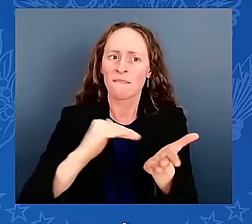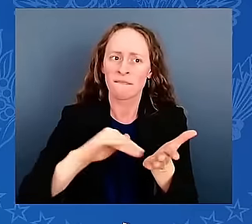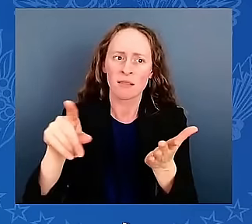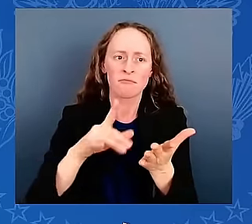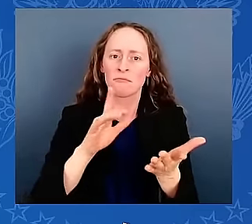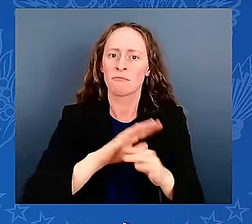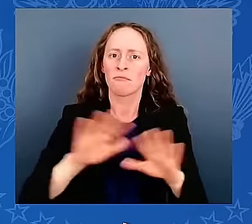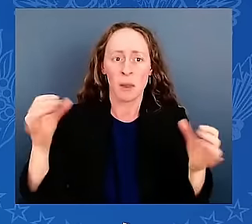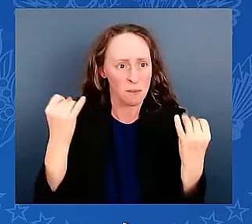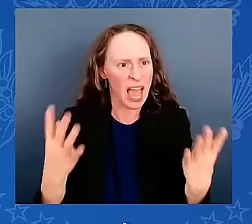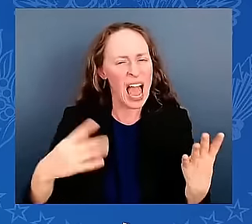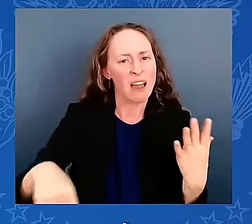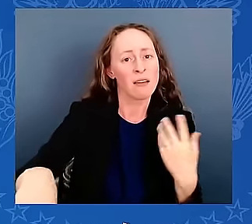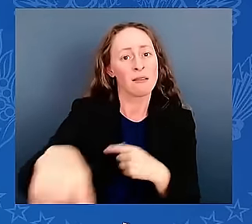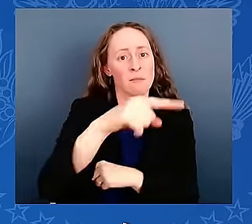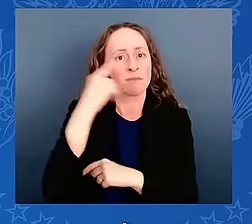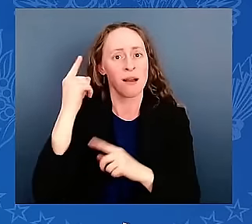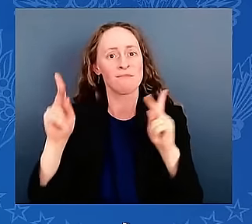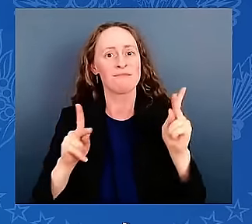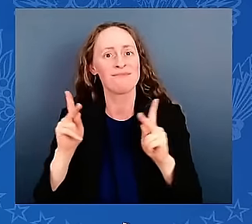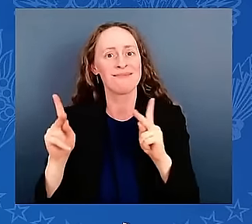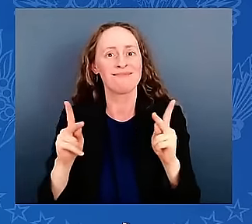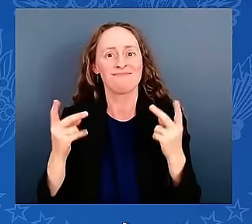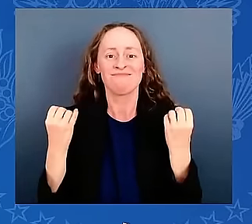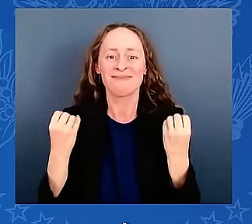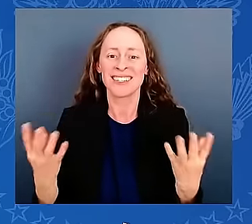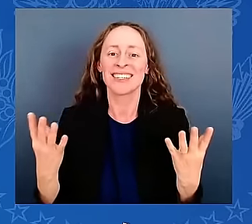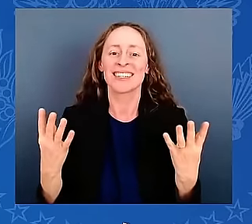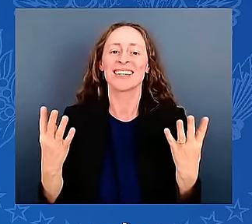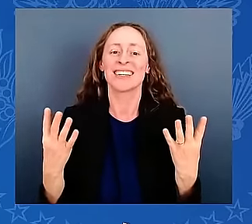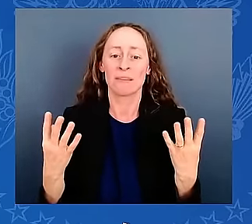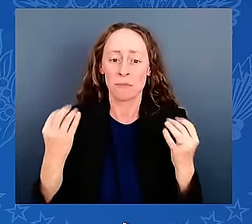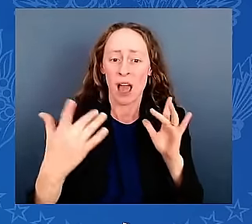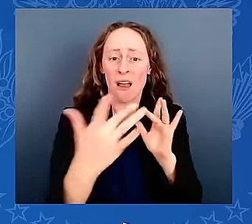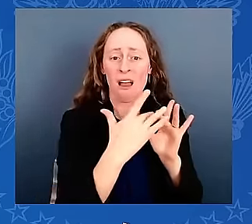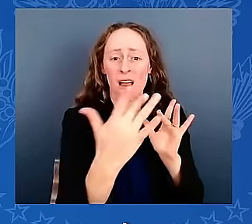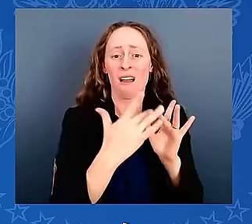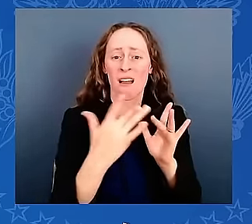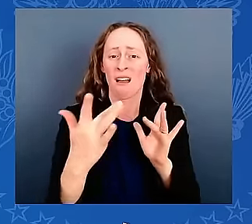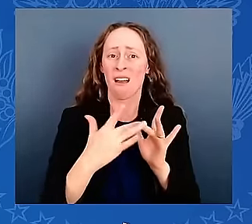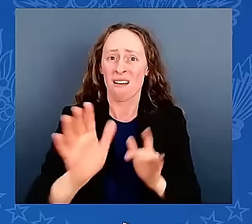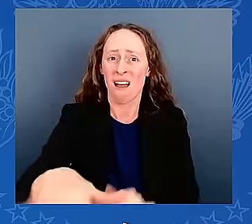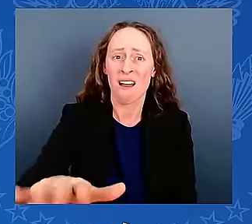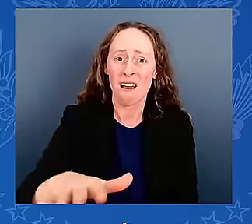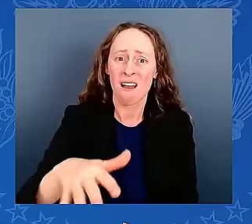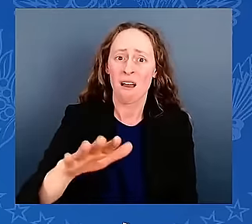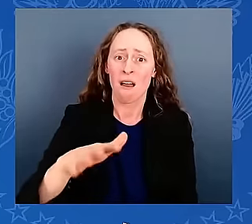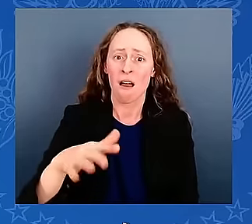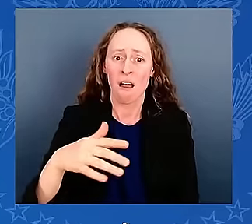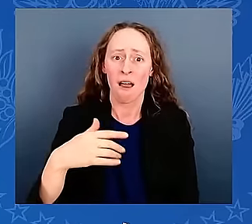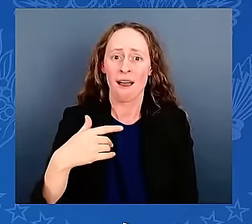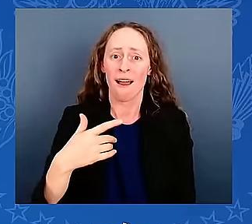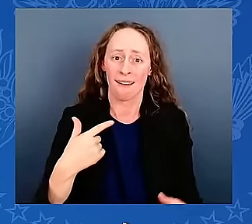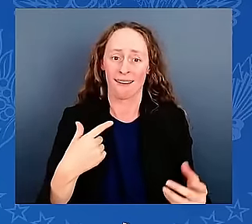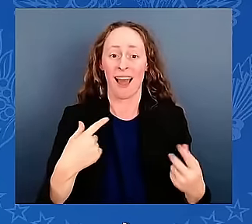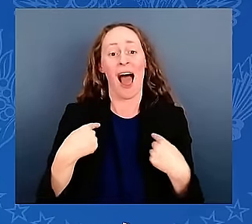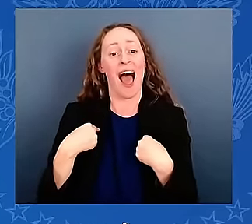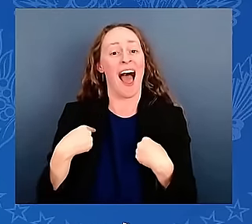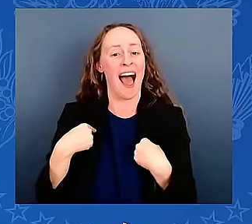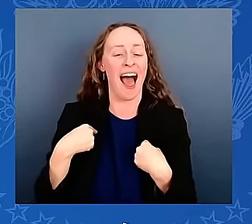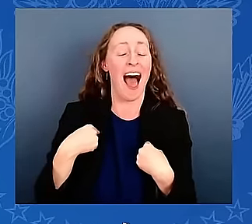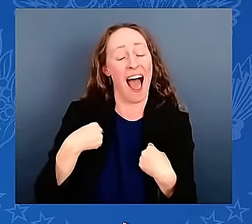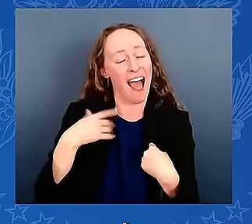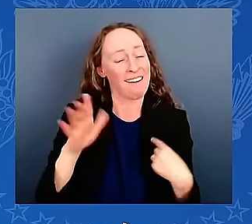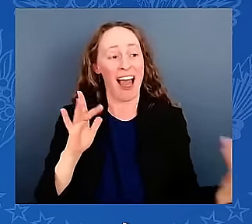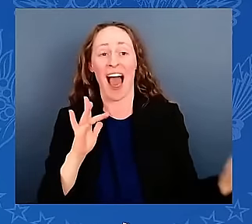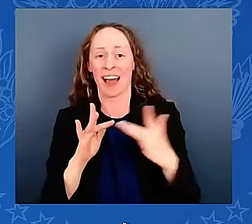me, say, Mr. President, or God, I've gotten phone numbers, I've called them back. Mr. President, thank you.